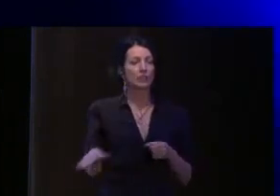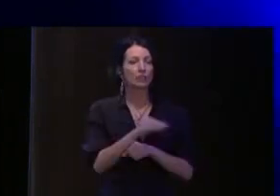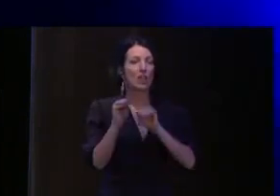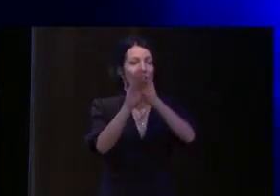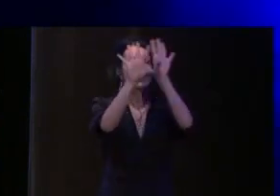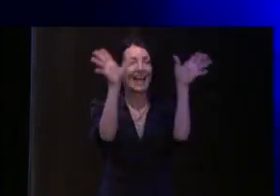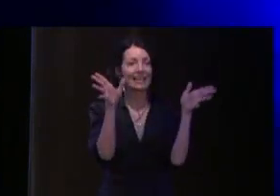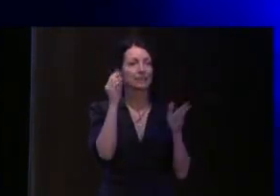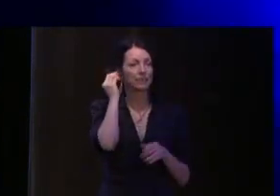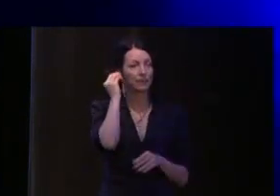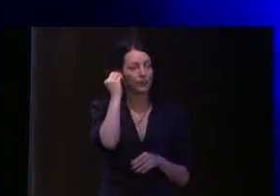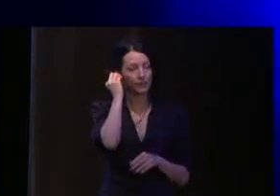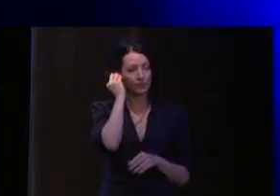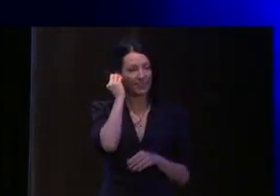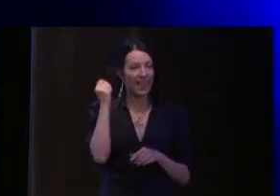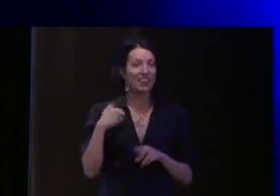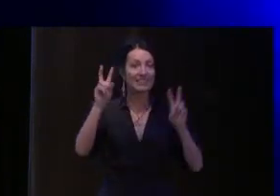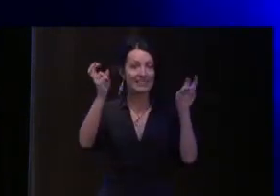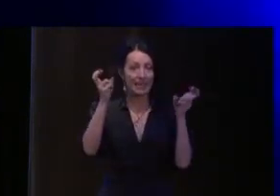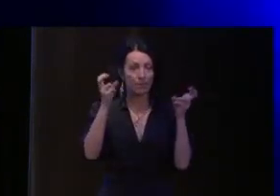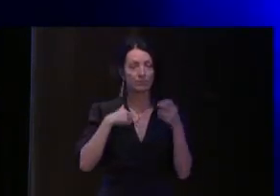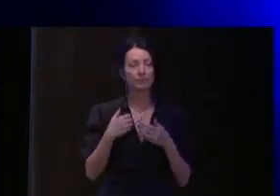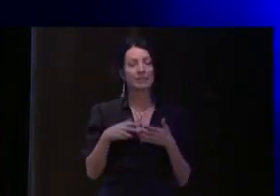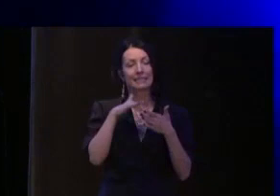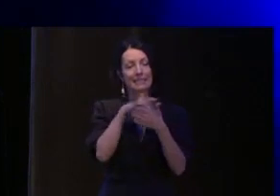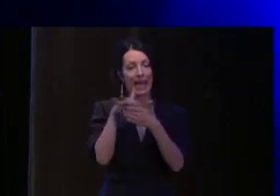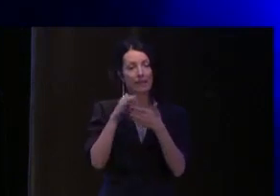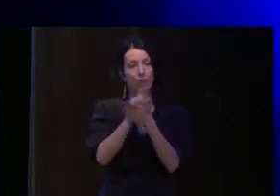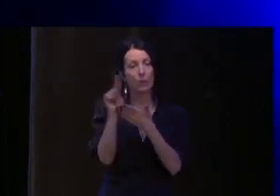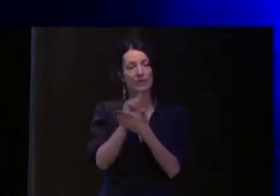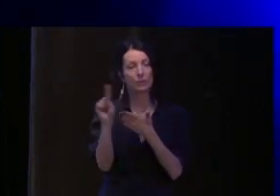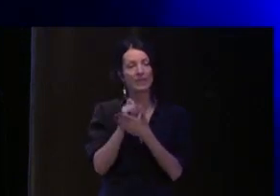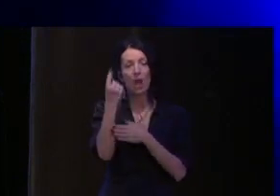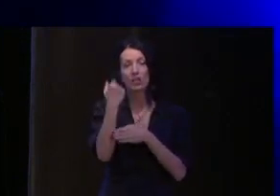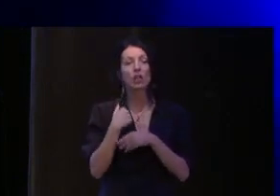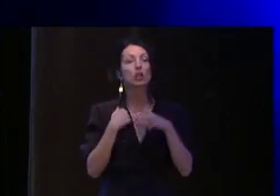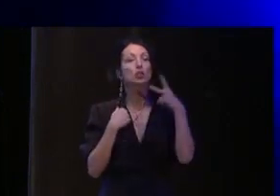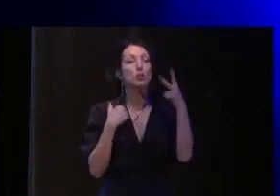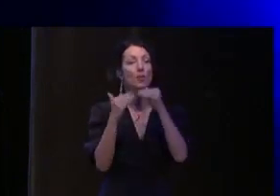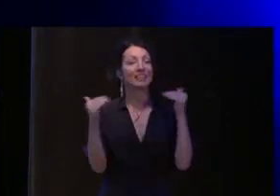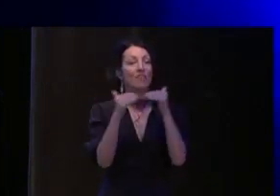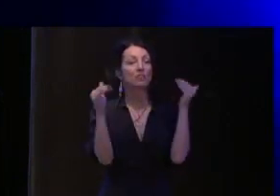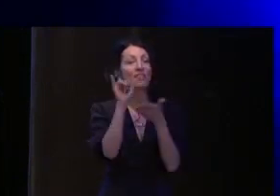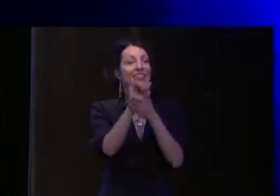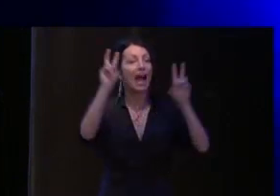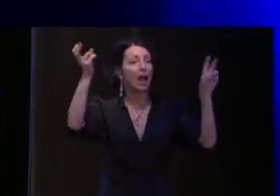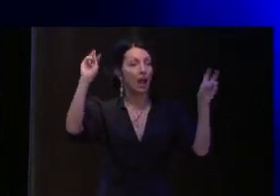last few weeks, coming to an understanding that there's at least two levels of understanding of that particular